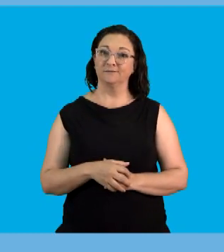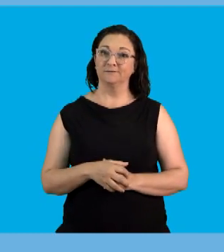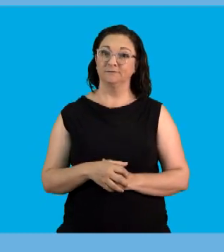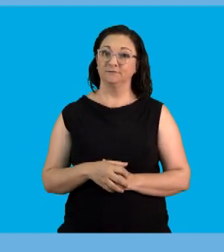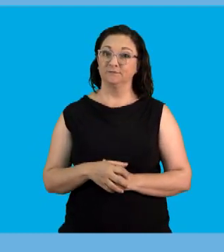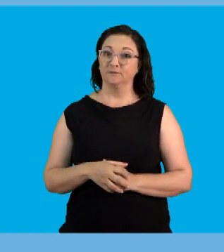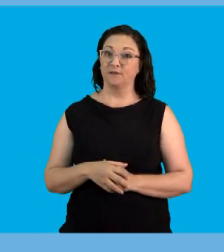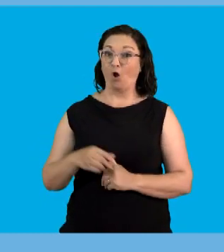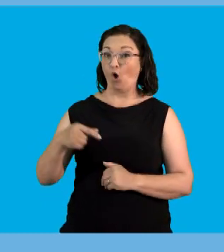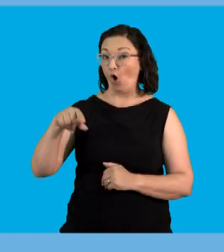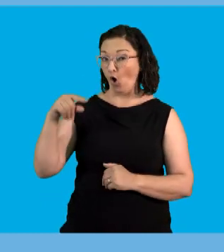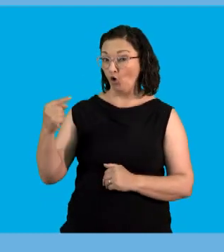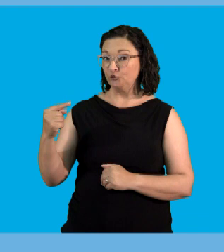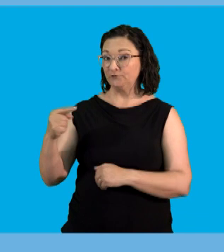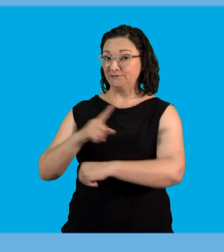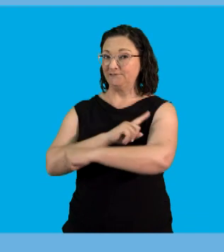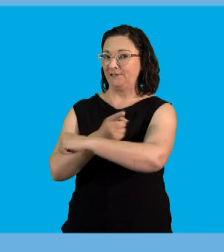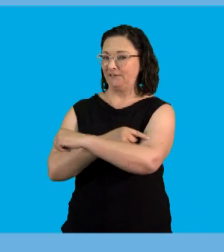energy here is high